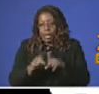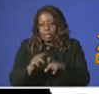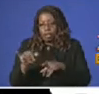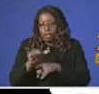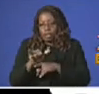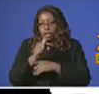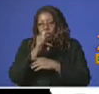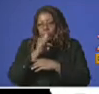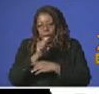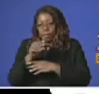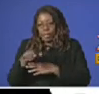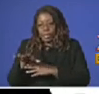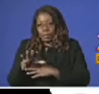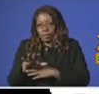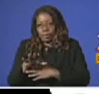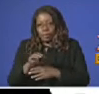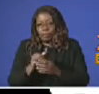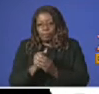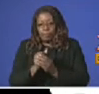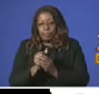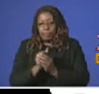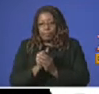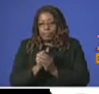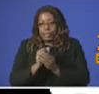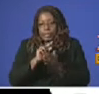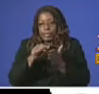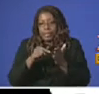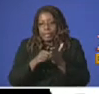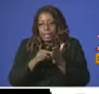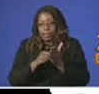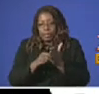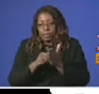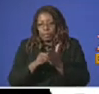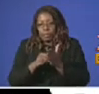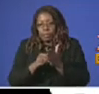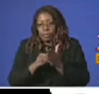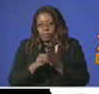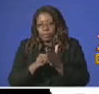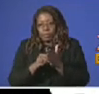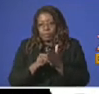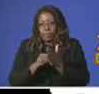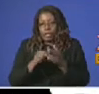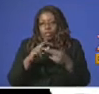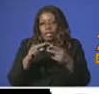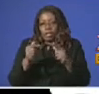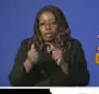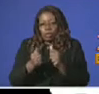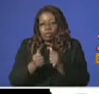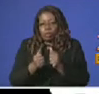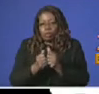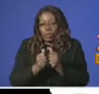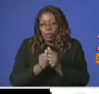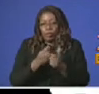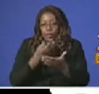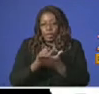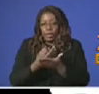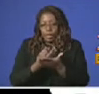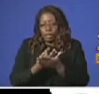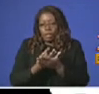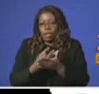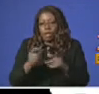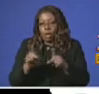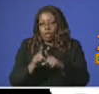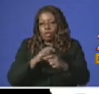in the Bahamas. This uniformity, as it relates to financial reporting, will also further strengthen in the